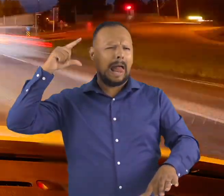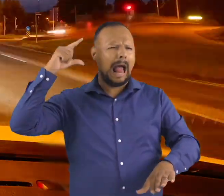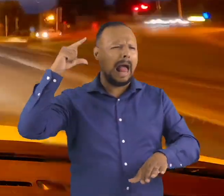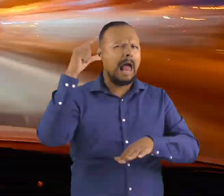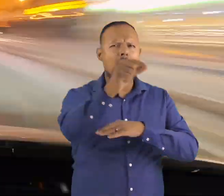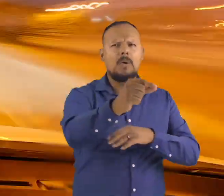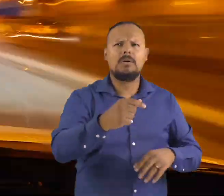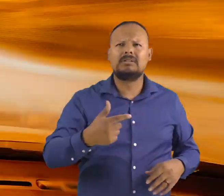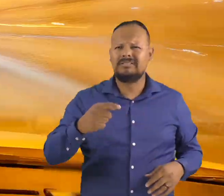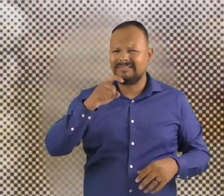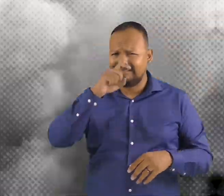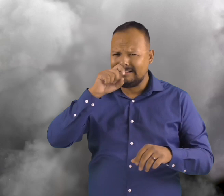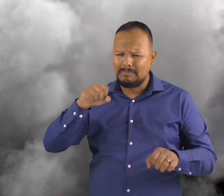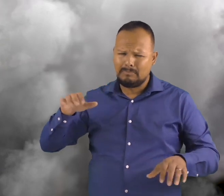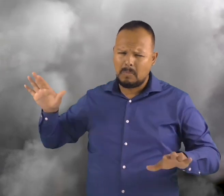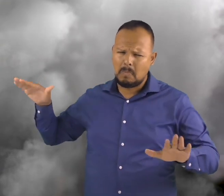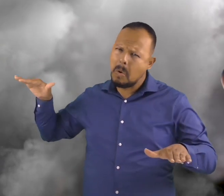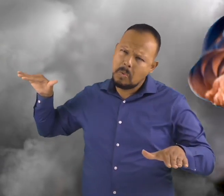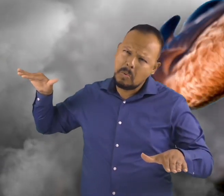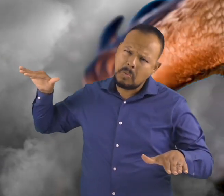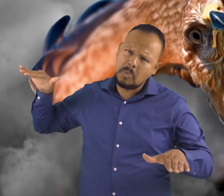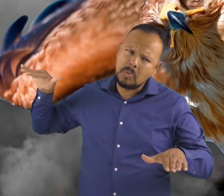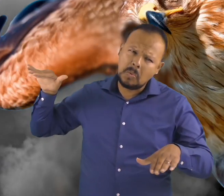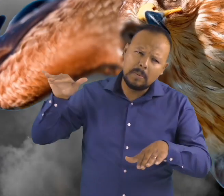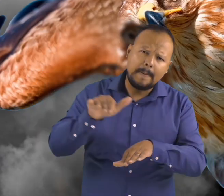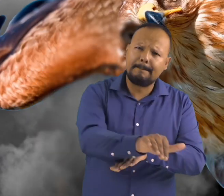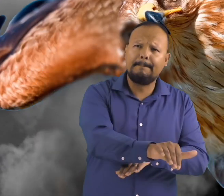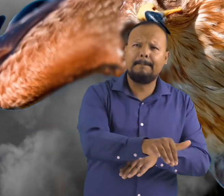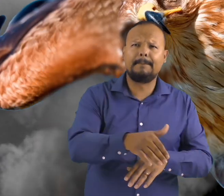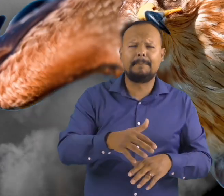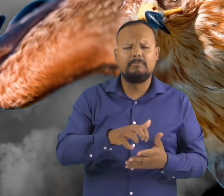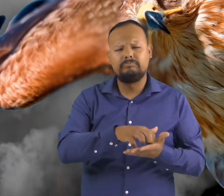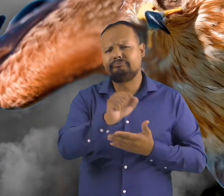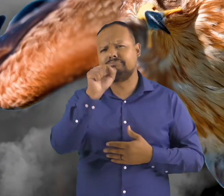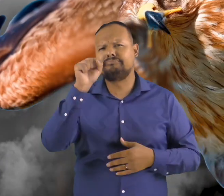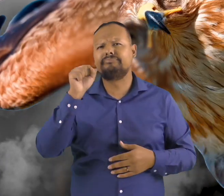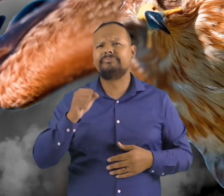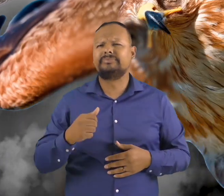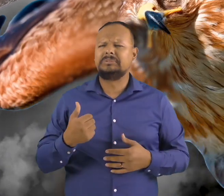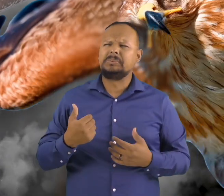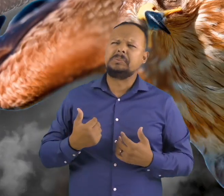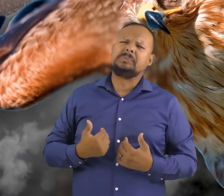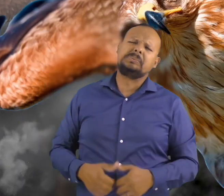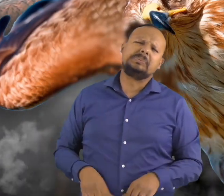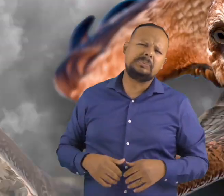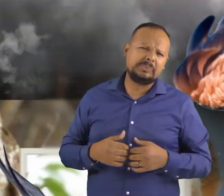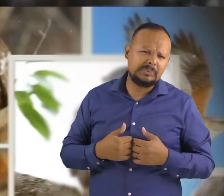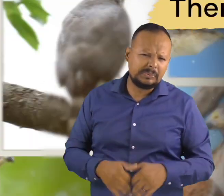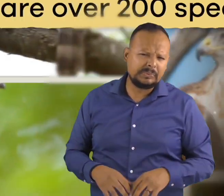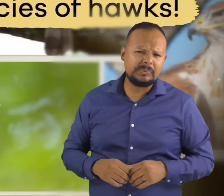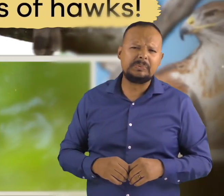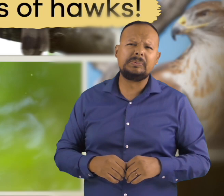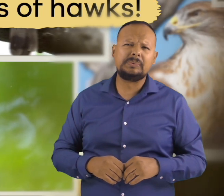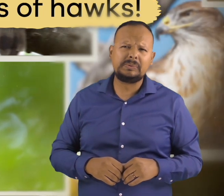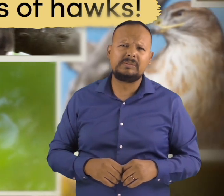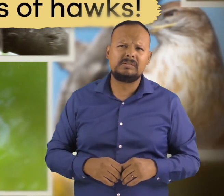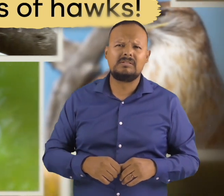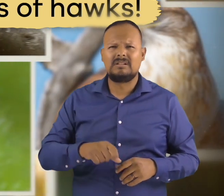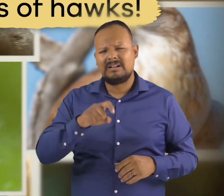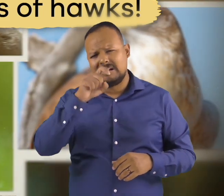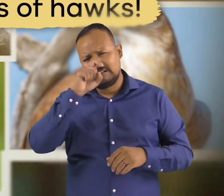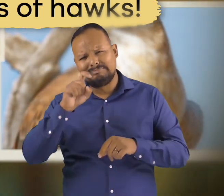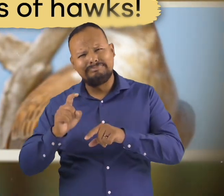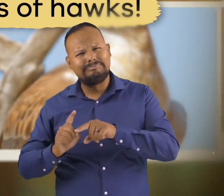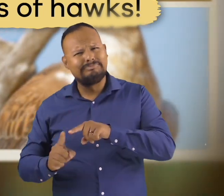car on the highway. But that's how fast hawks dive through the air to catch their prey. There are